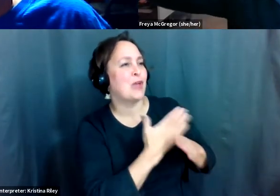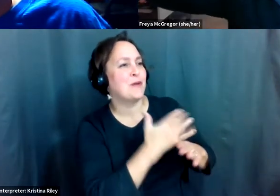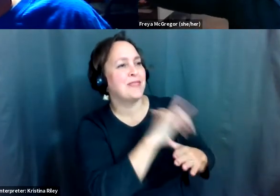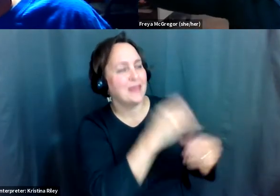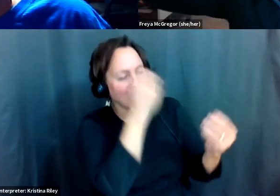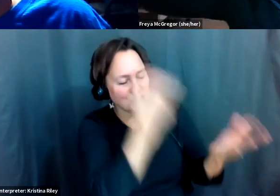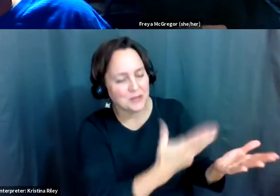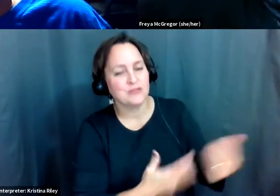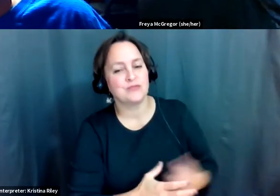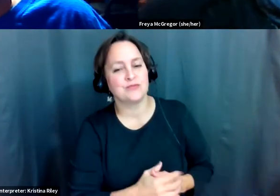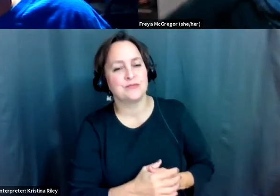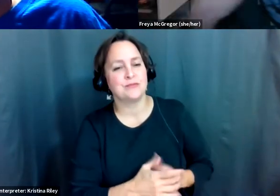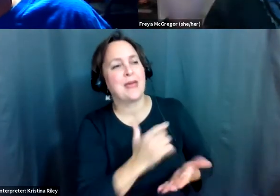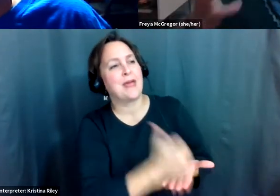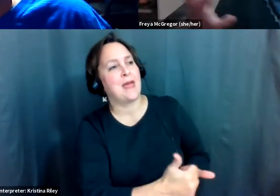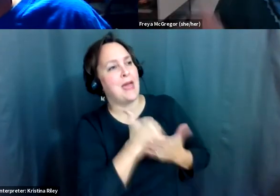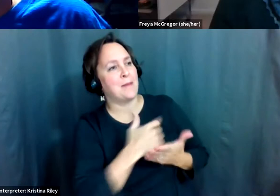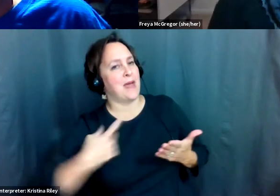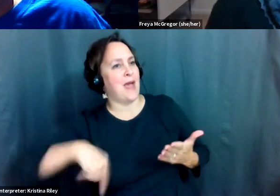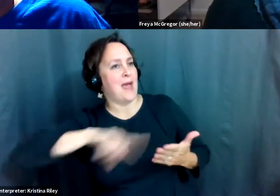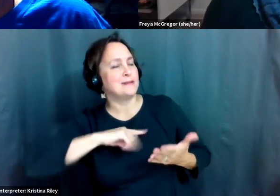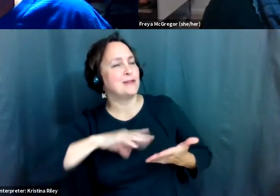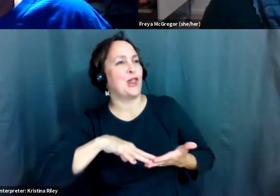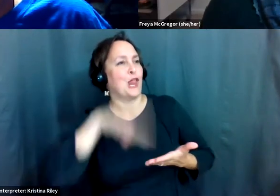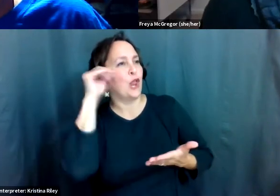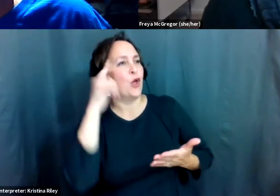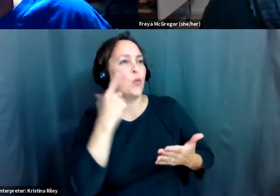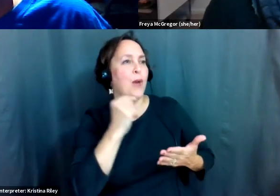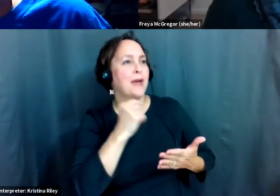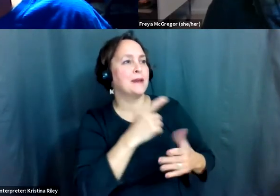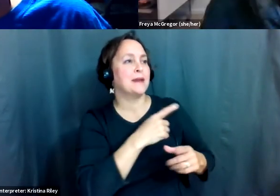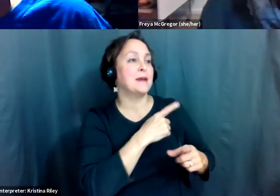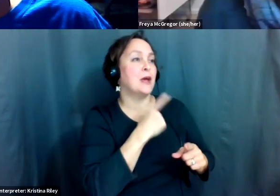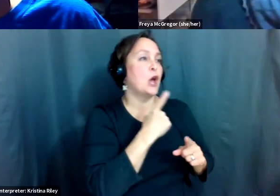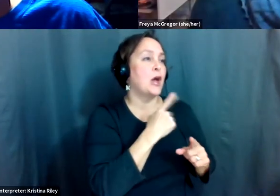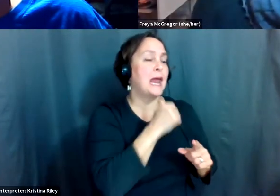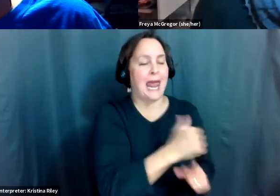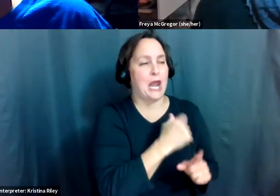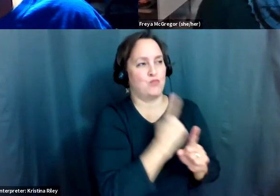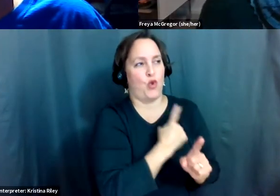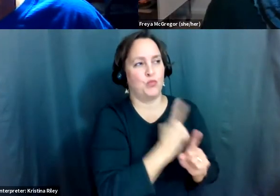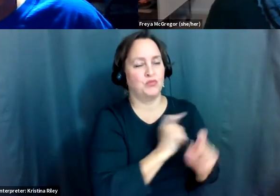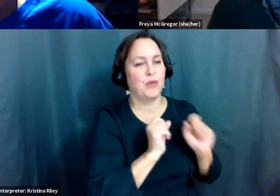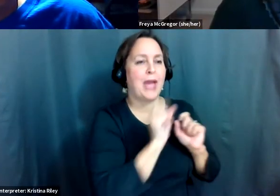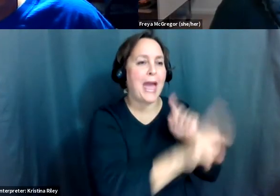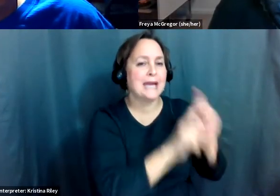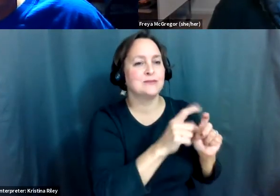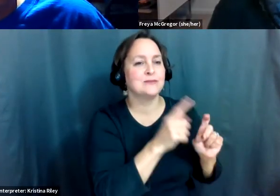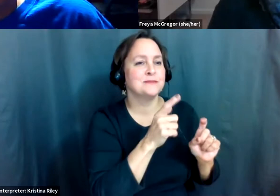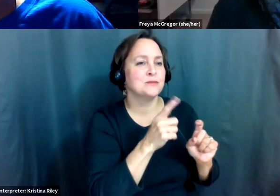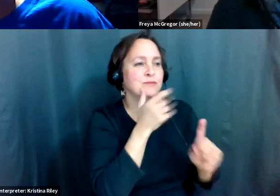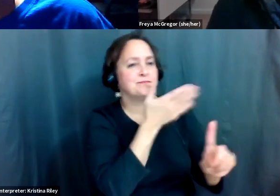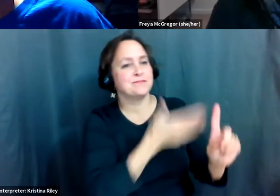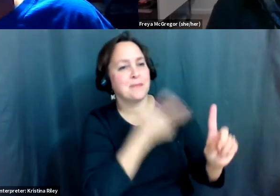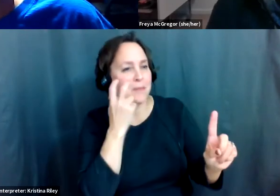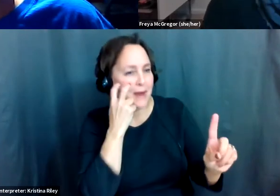that and, and, um, helping us, you know, learn what is, or maybe is not in this case appropriate to, to ask someone who's, who's